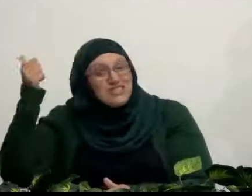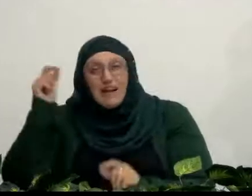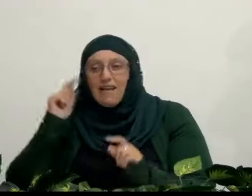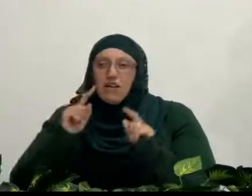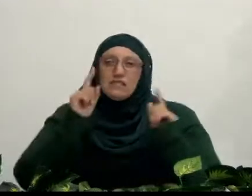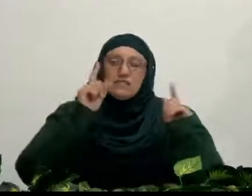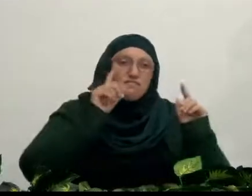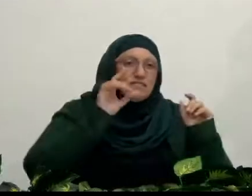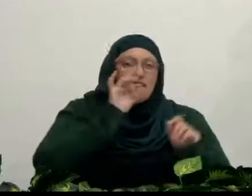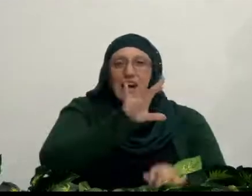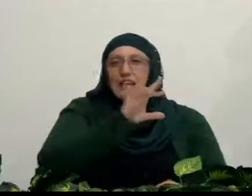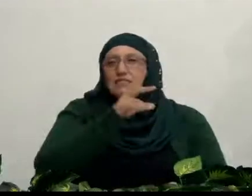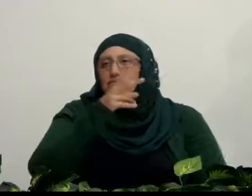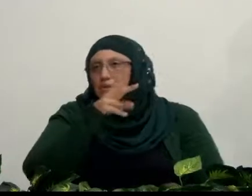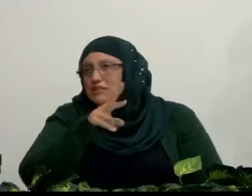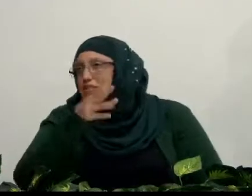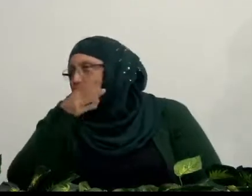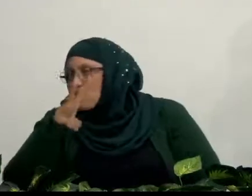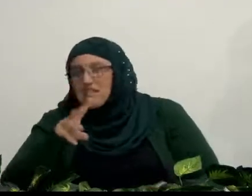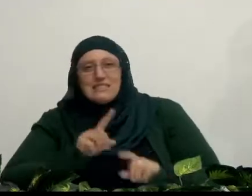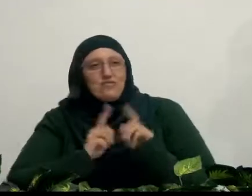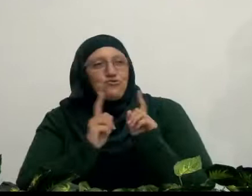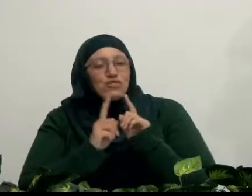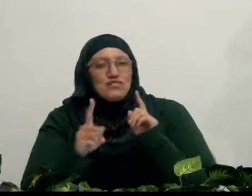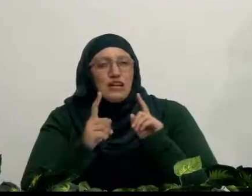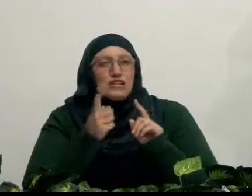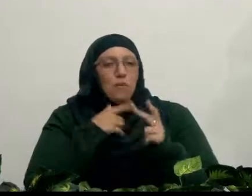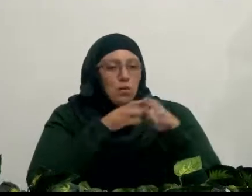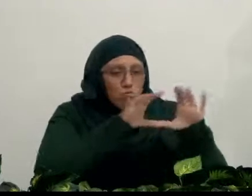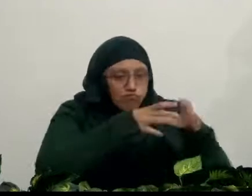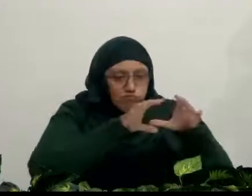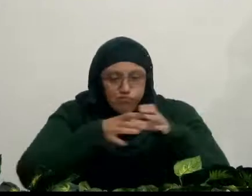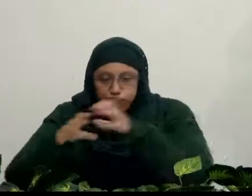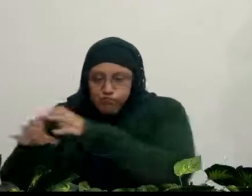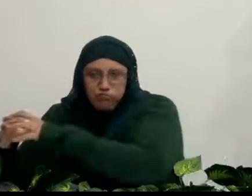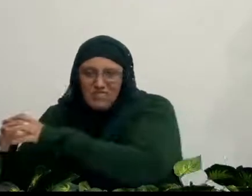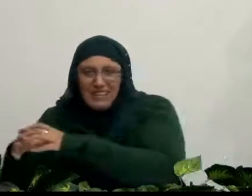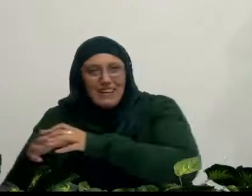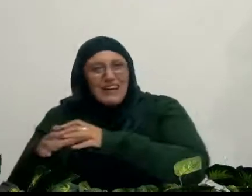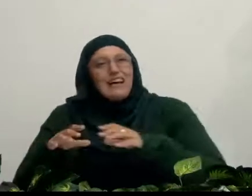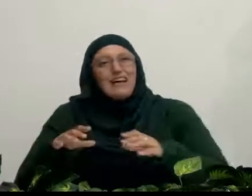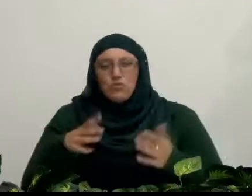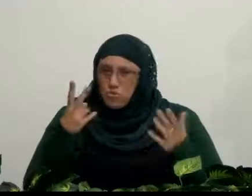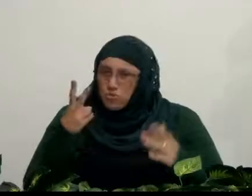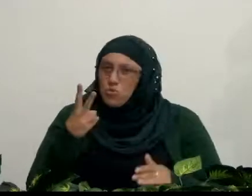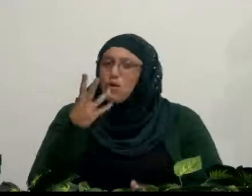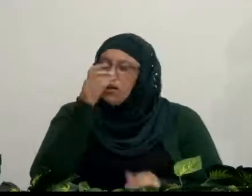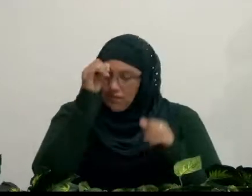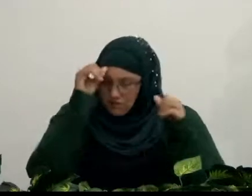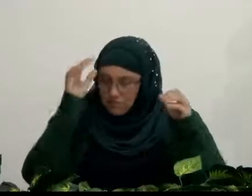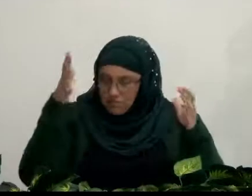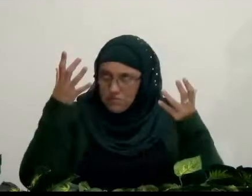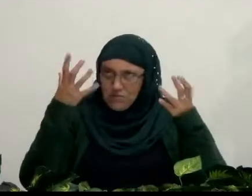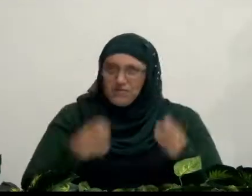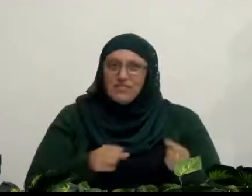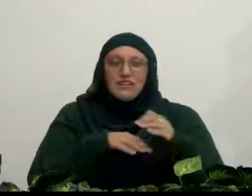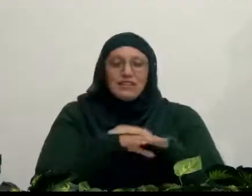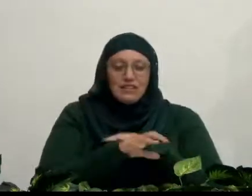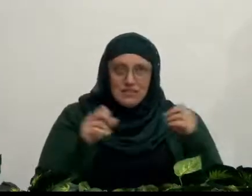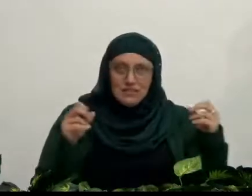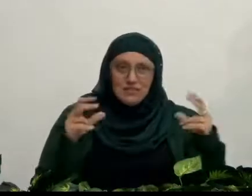few thousands of denominations. Two famous denominations that you have it in Sydney as well, and I have been in the